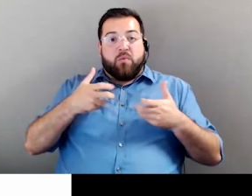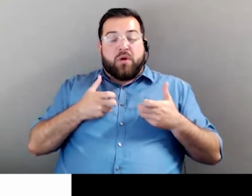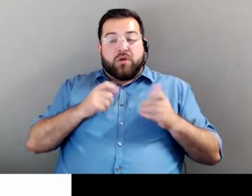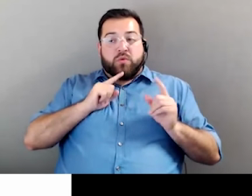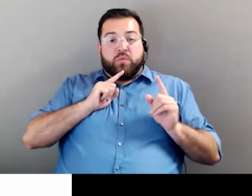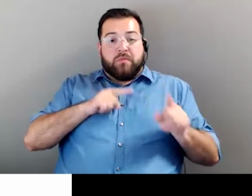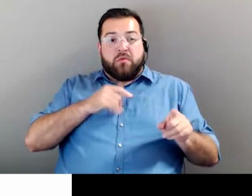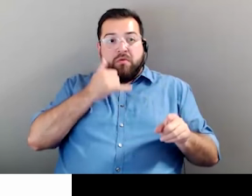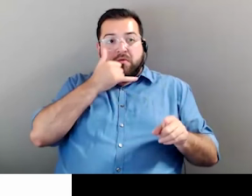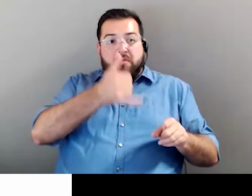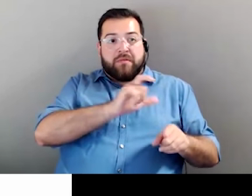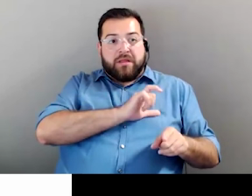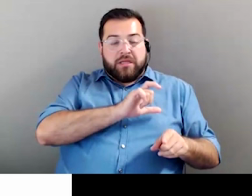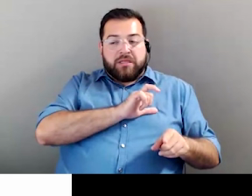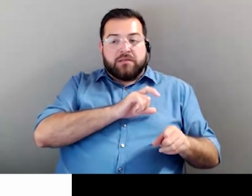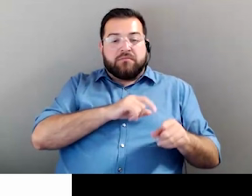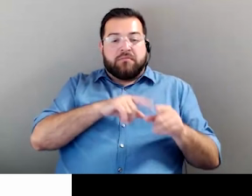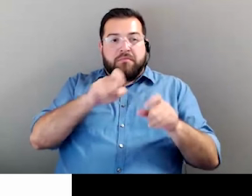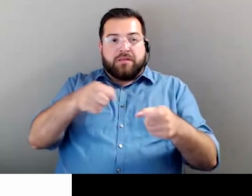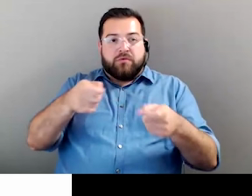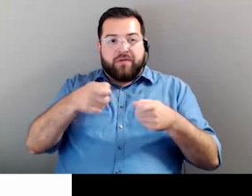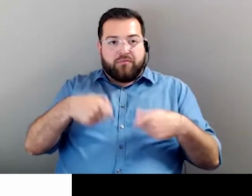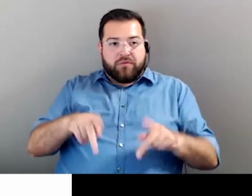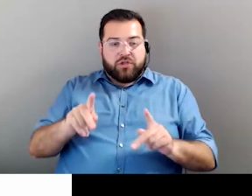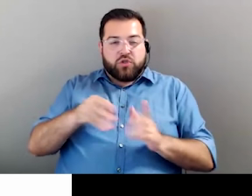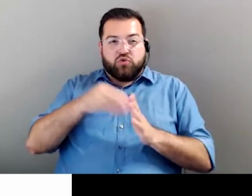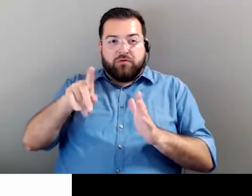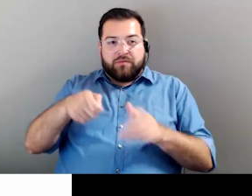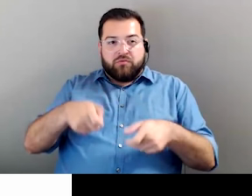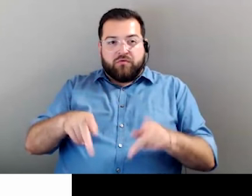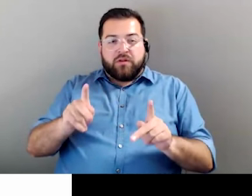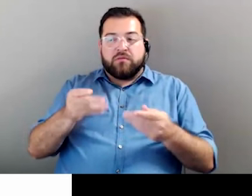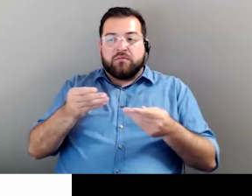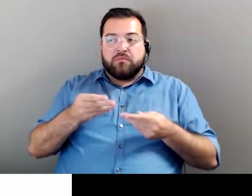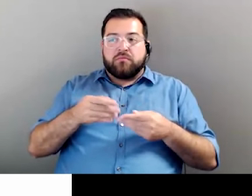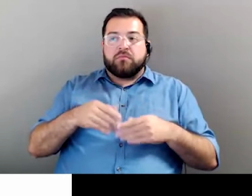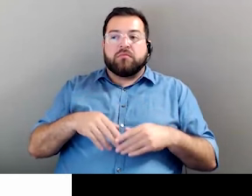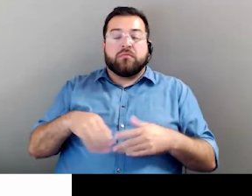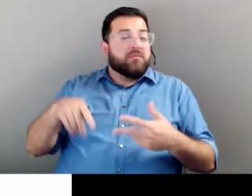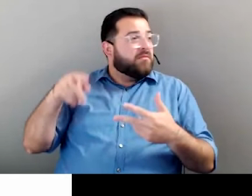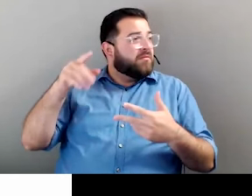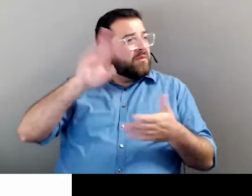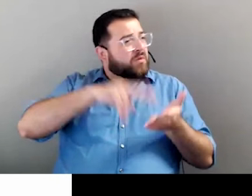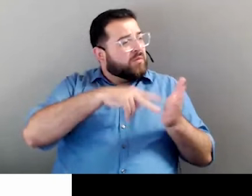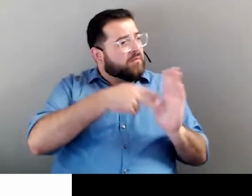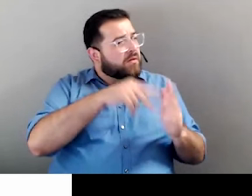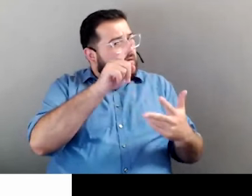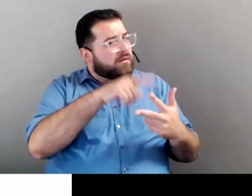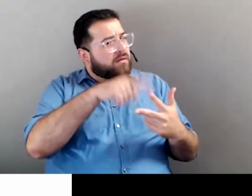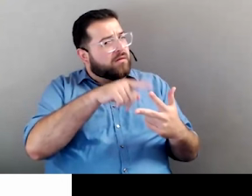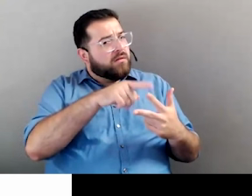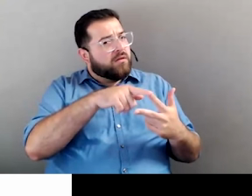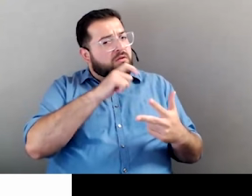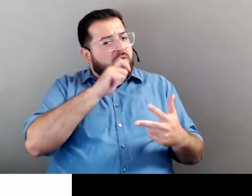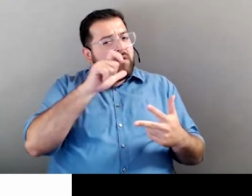so you're saying the difference between the second and the third one is the second one, you don't have to have the students or the